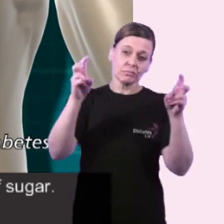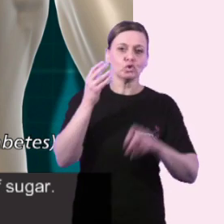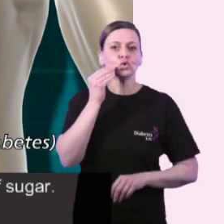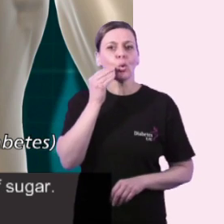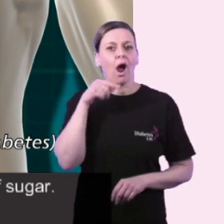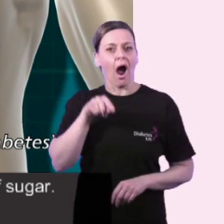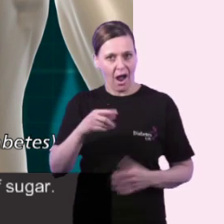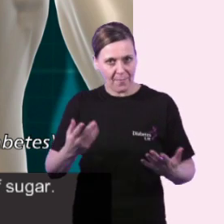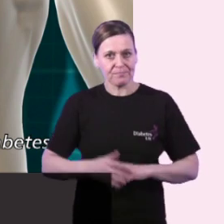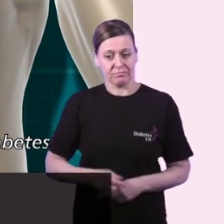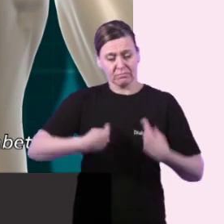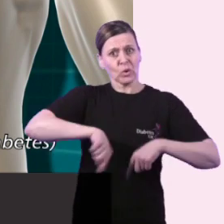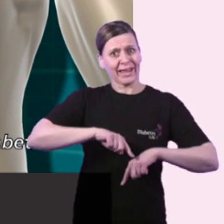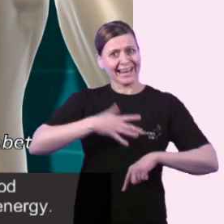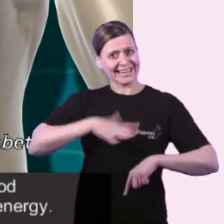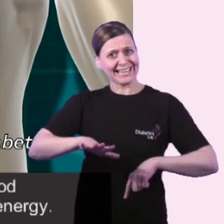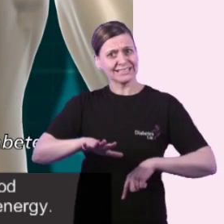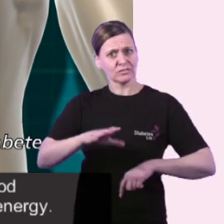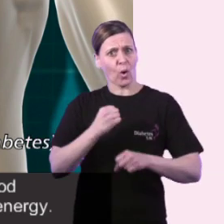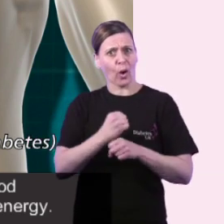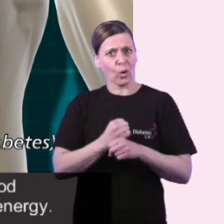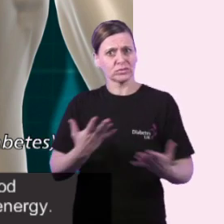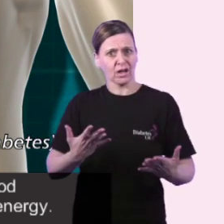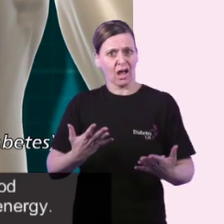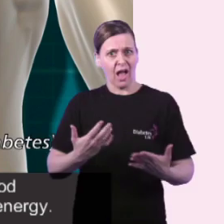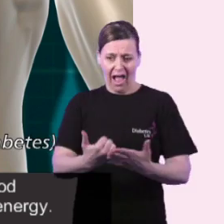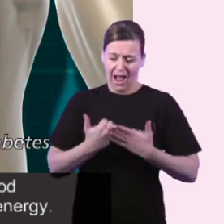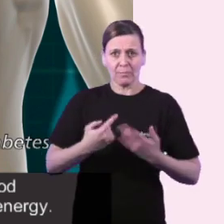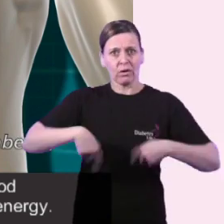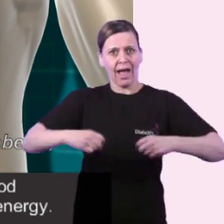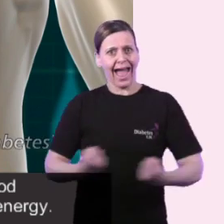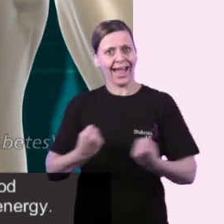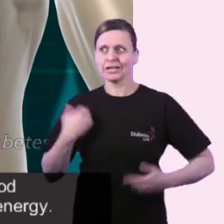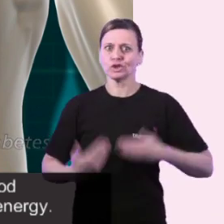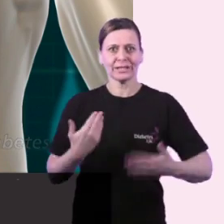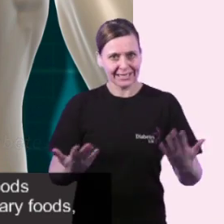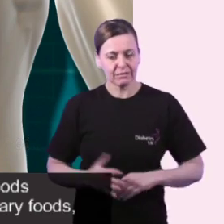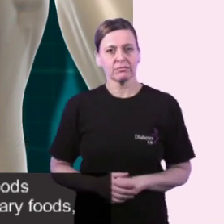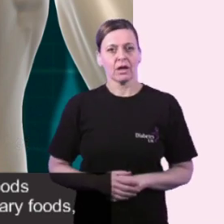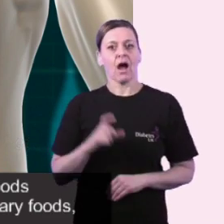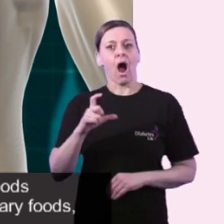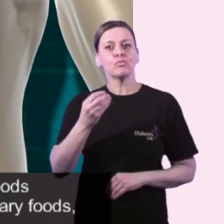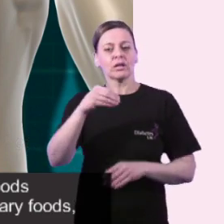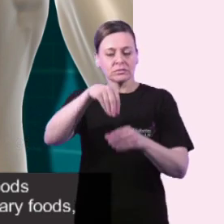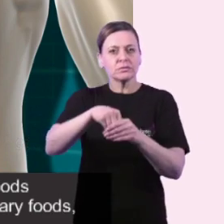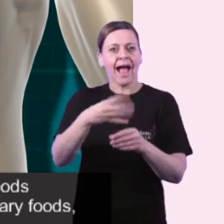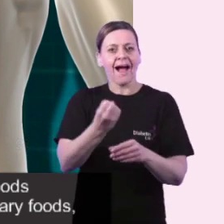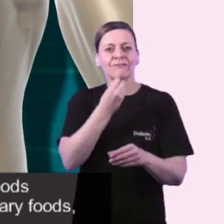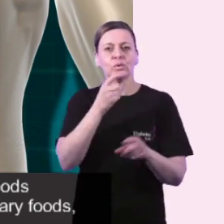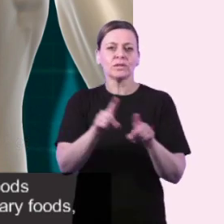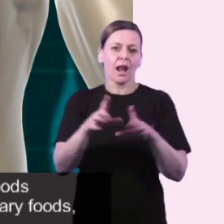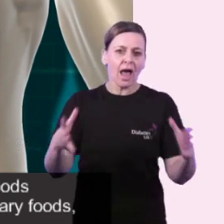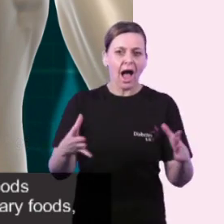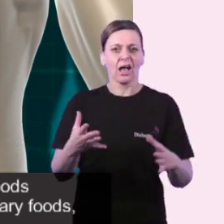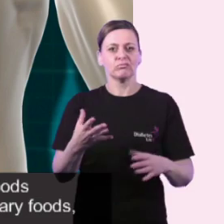type of sugar. We need glucose from food because that's what gives us energy. Carbohydrate containing foods are things